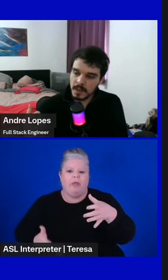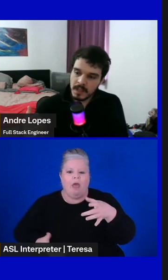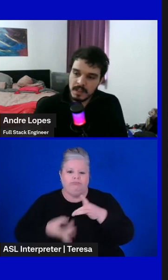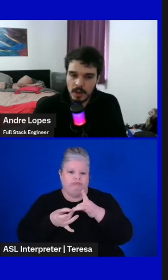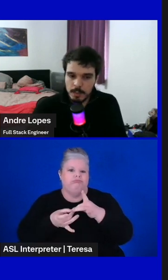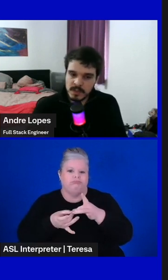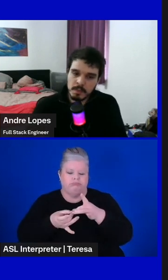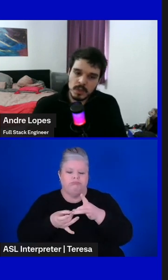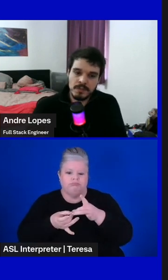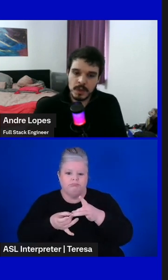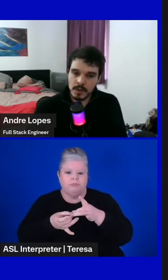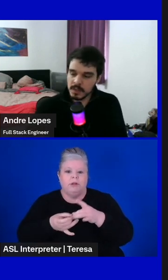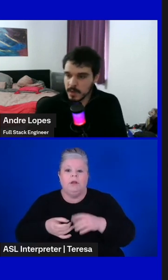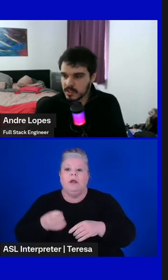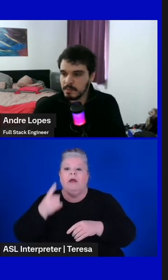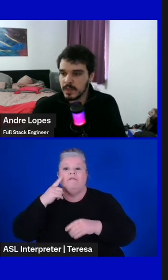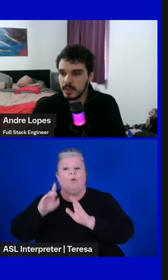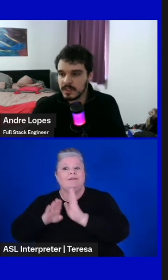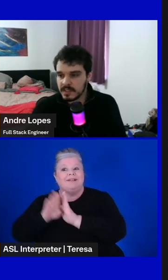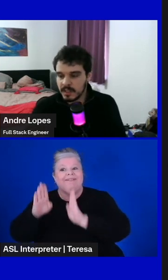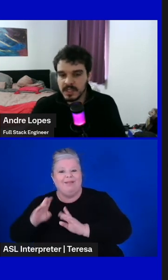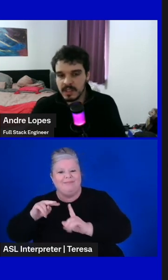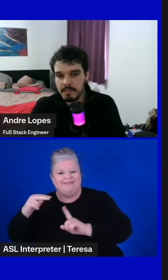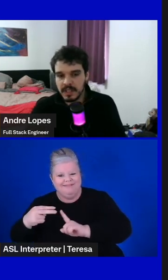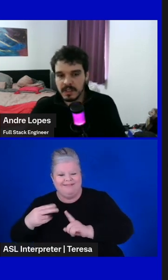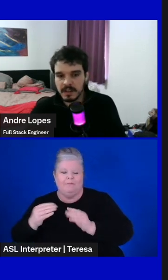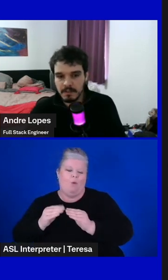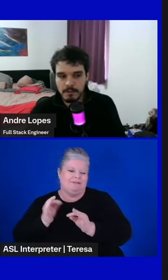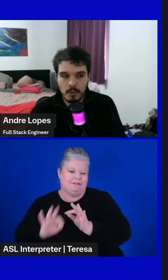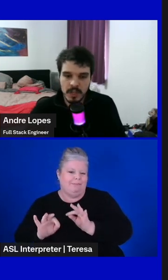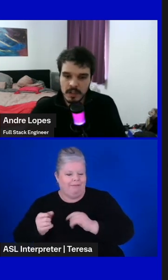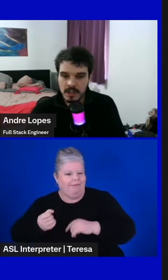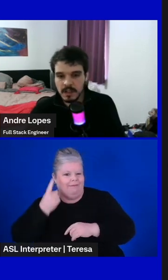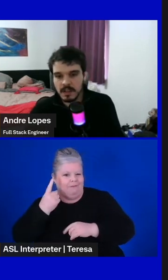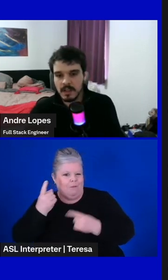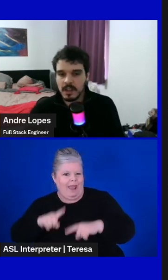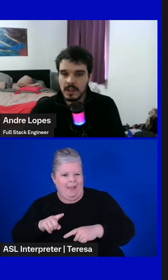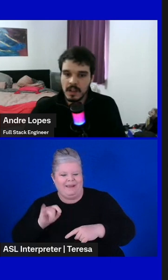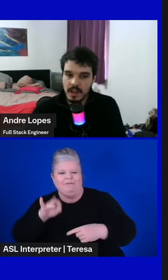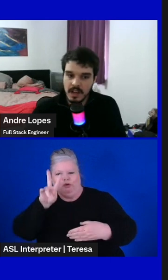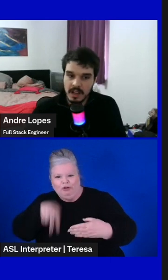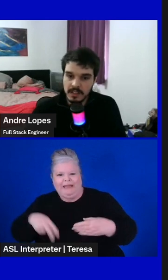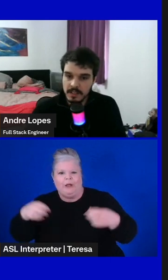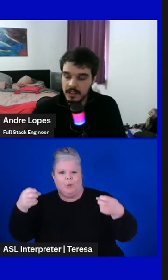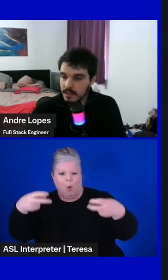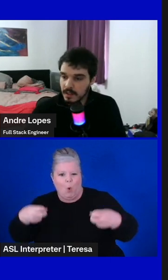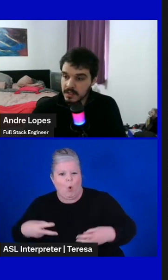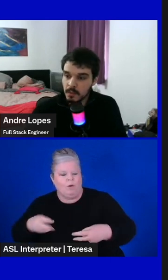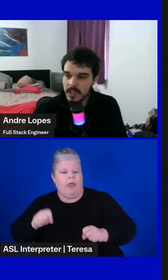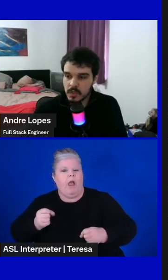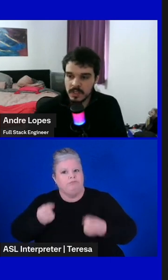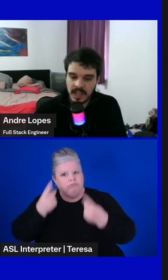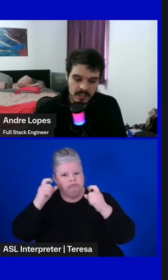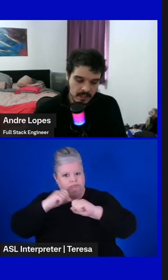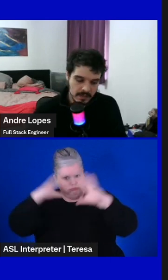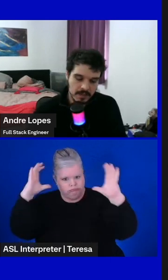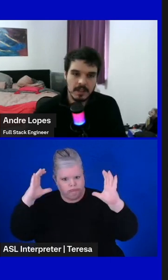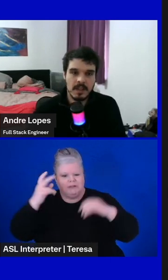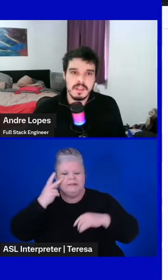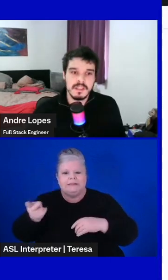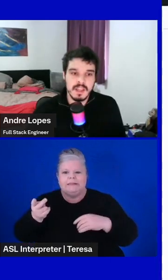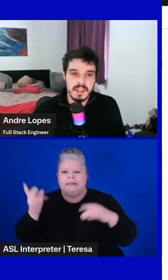our developer's point of view, it's much simpler to understand what's happening through here and see what's